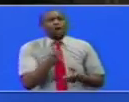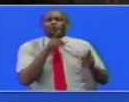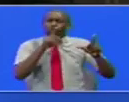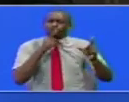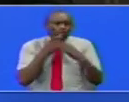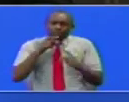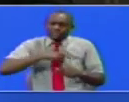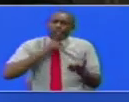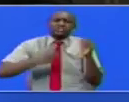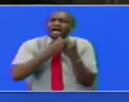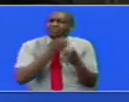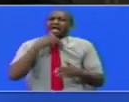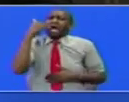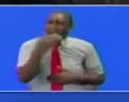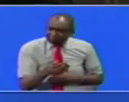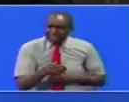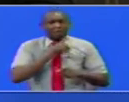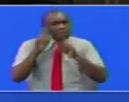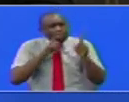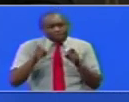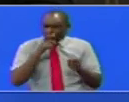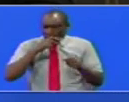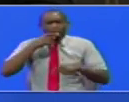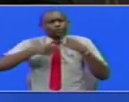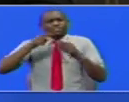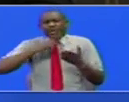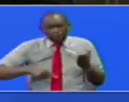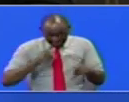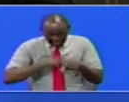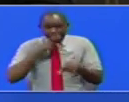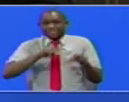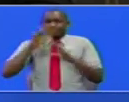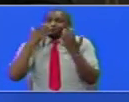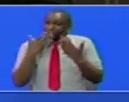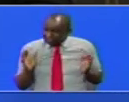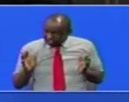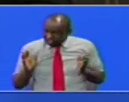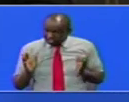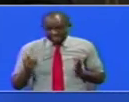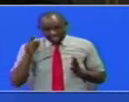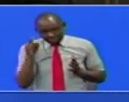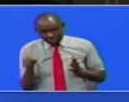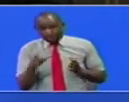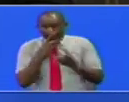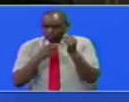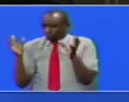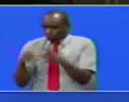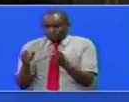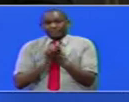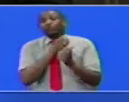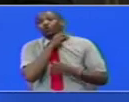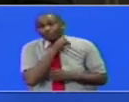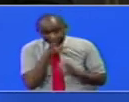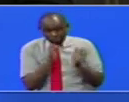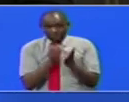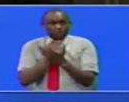us then, what happens after the grilling? What is the procedure after this parliamentary committee hears from both sides, the petitioner and